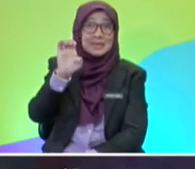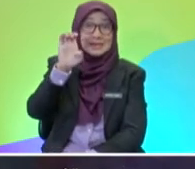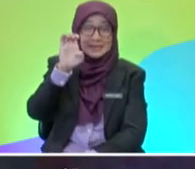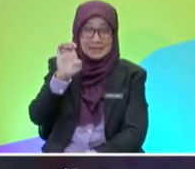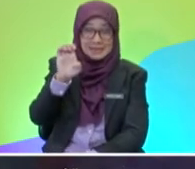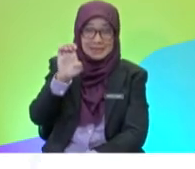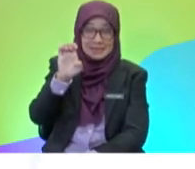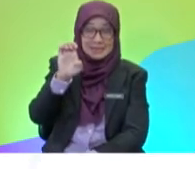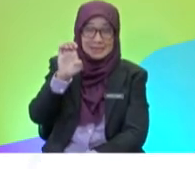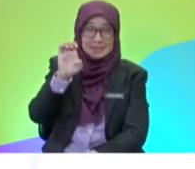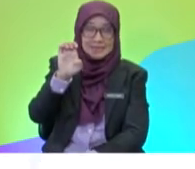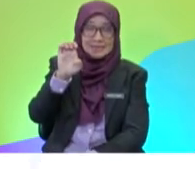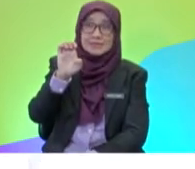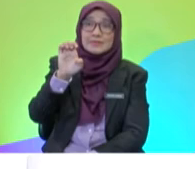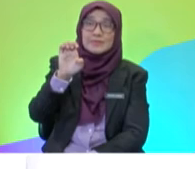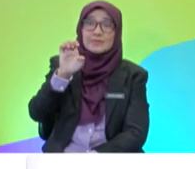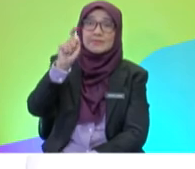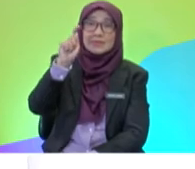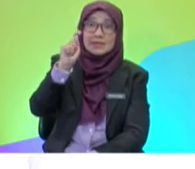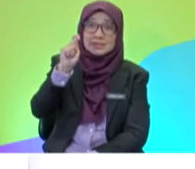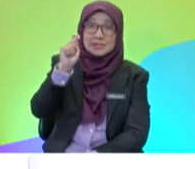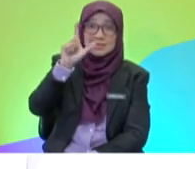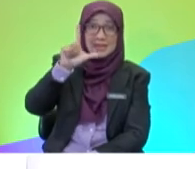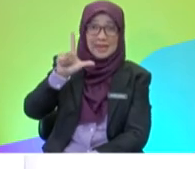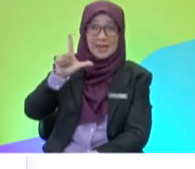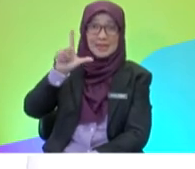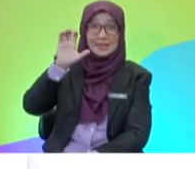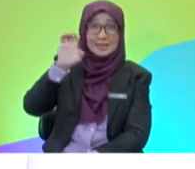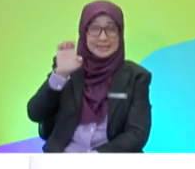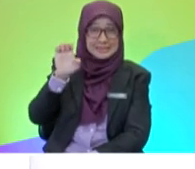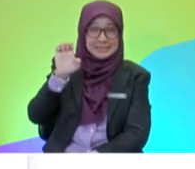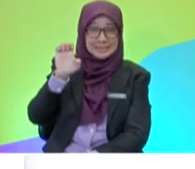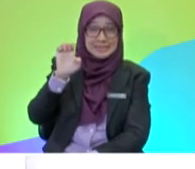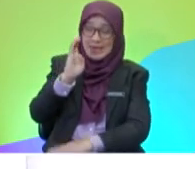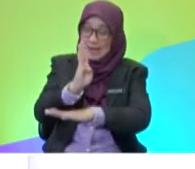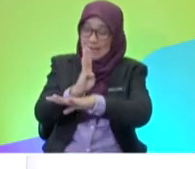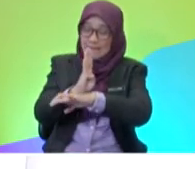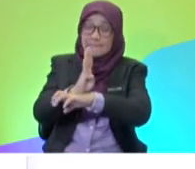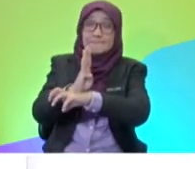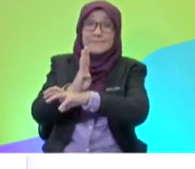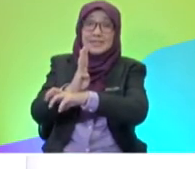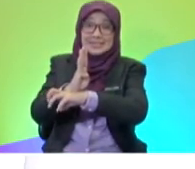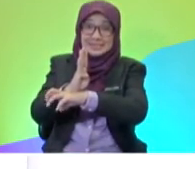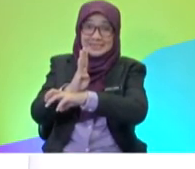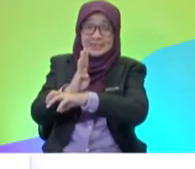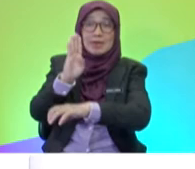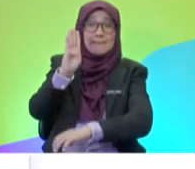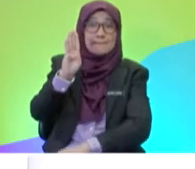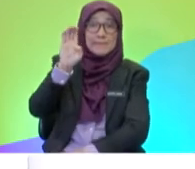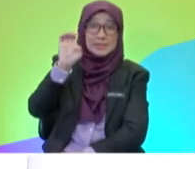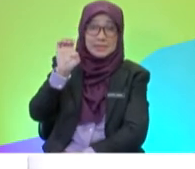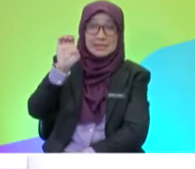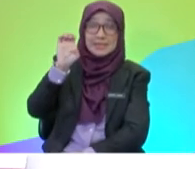B-E-E. B-E-E. T-L-E. T-L-E. Beetle. Beetle.